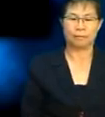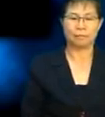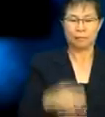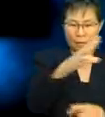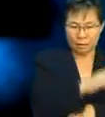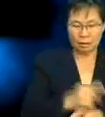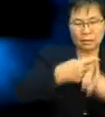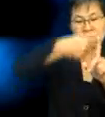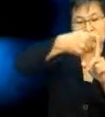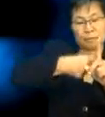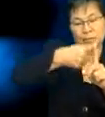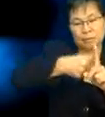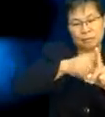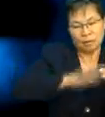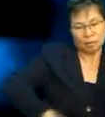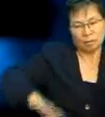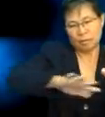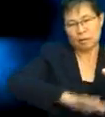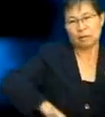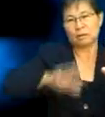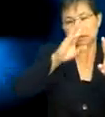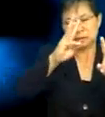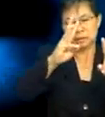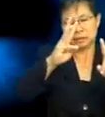and its temperature is approximately